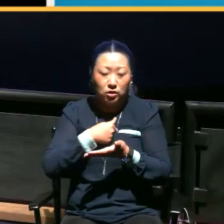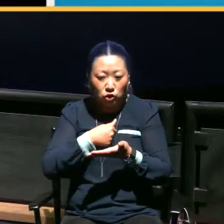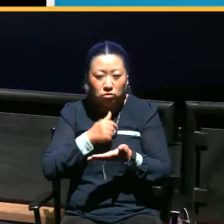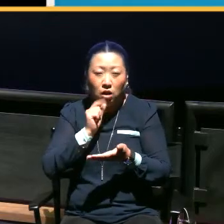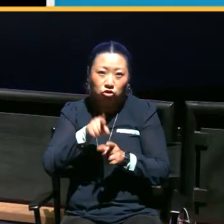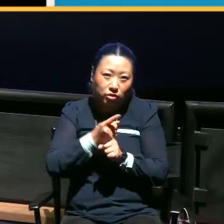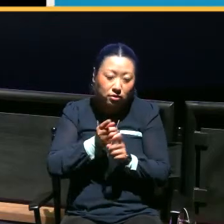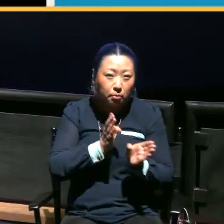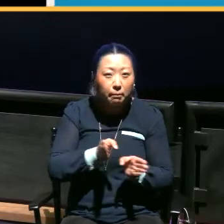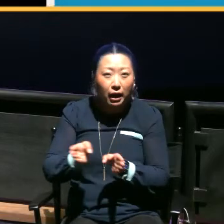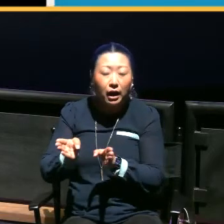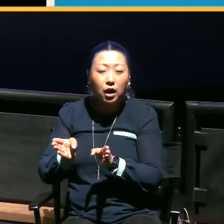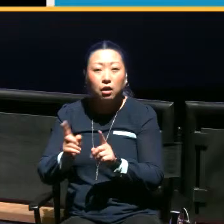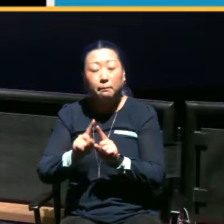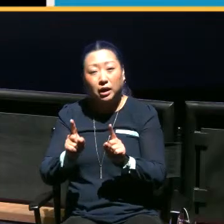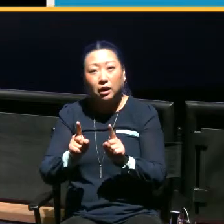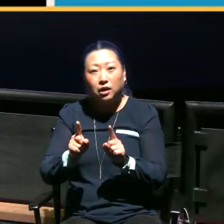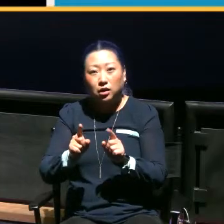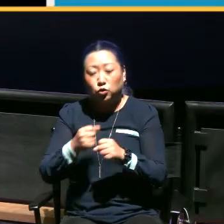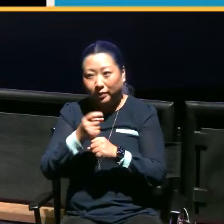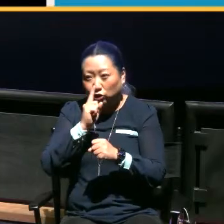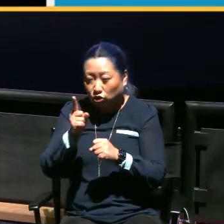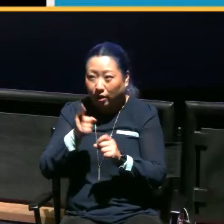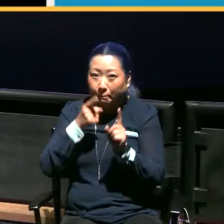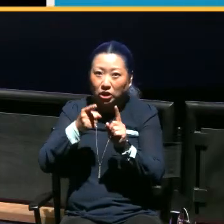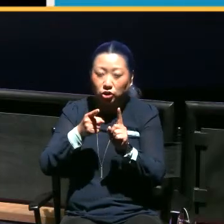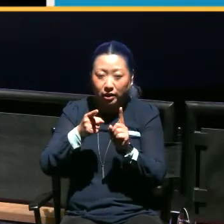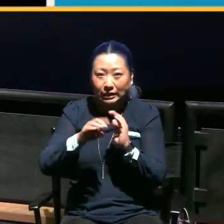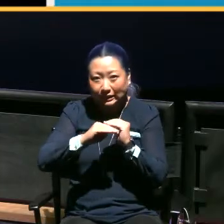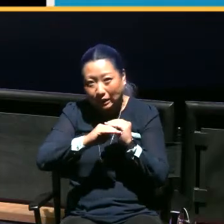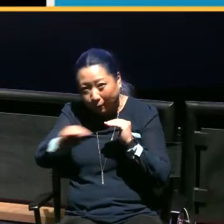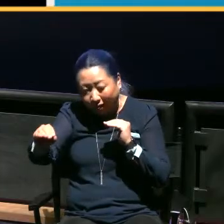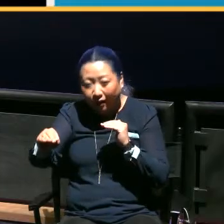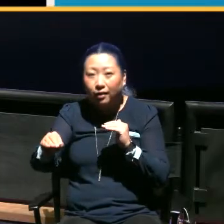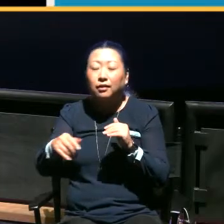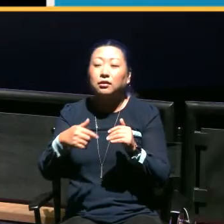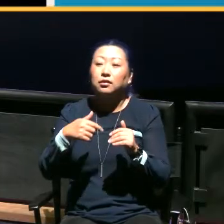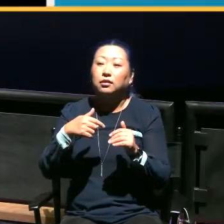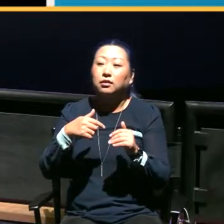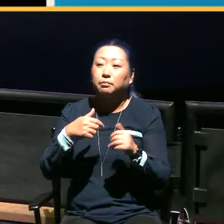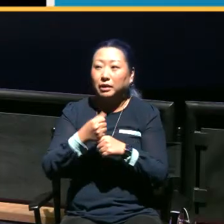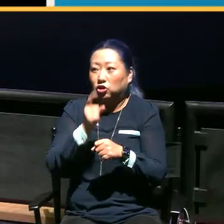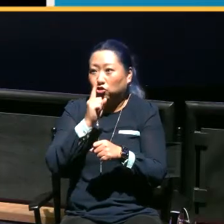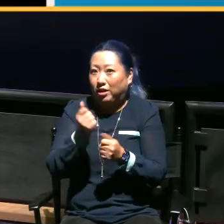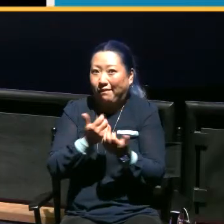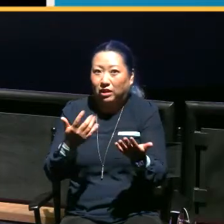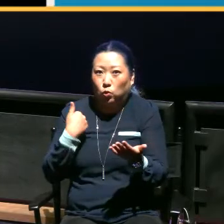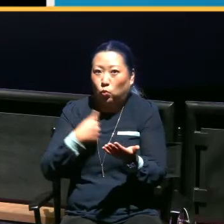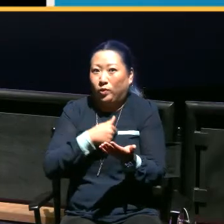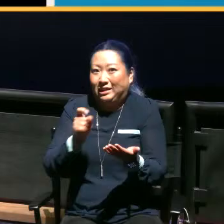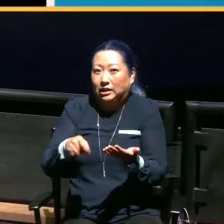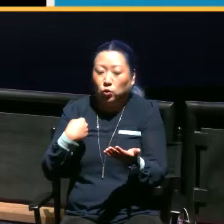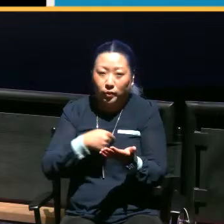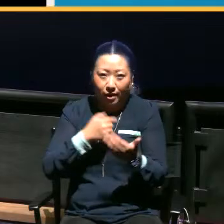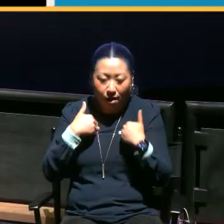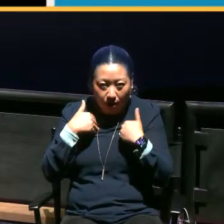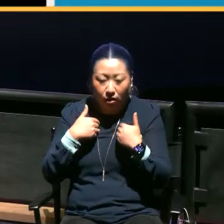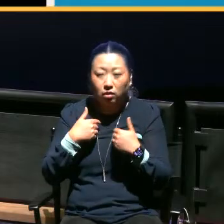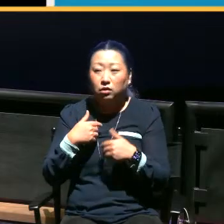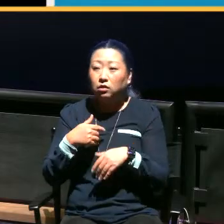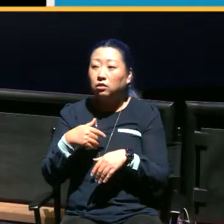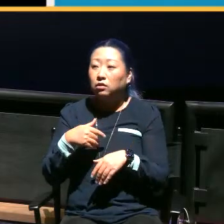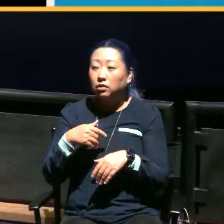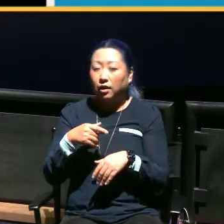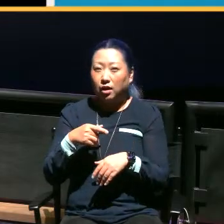prepared, but stayed with us during the mission and made sure that we needed everything we had. And it really